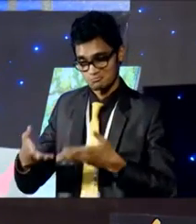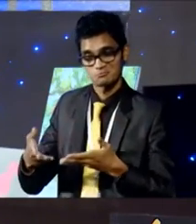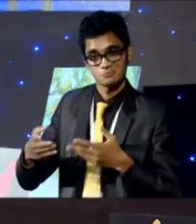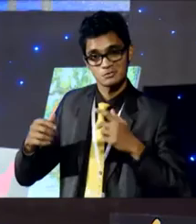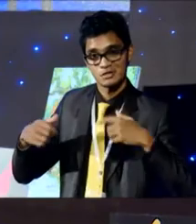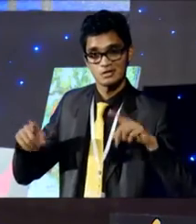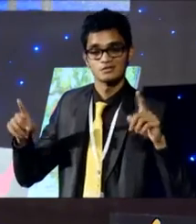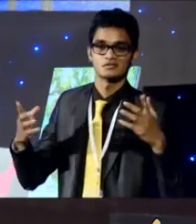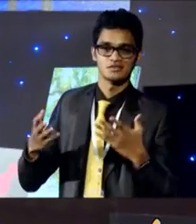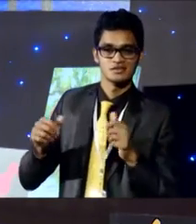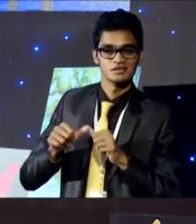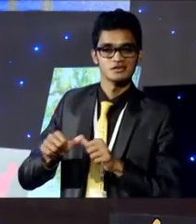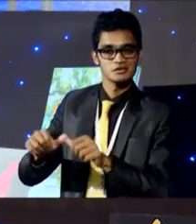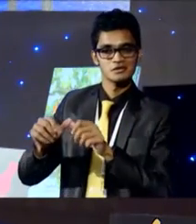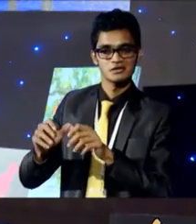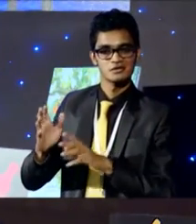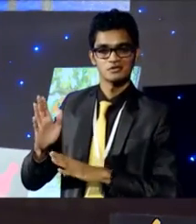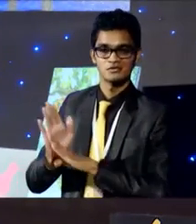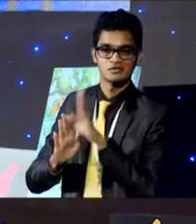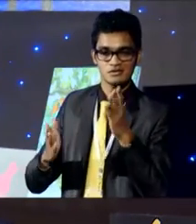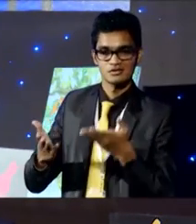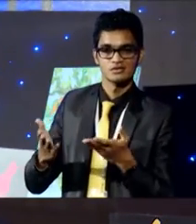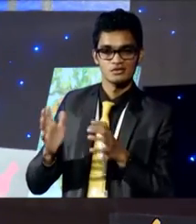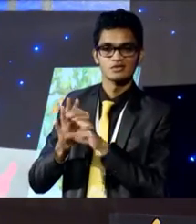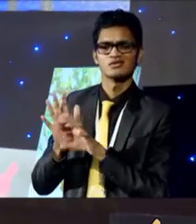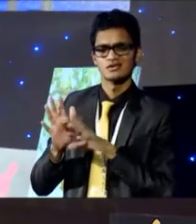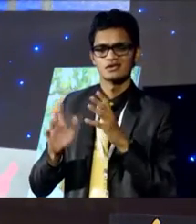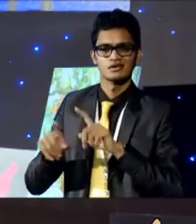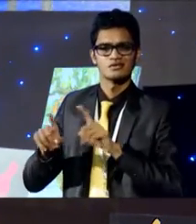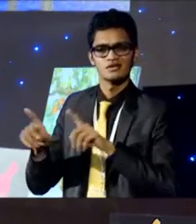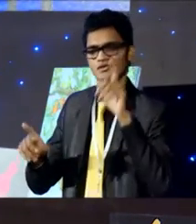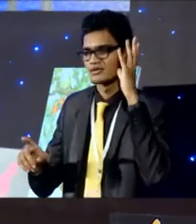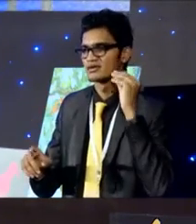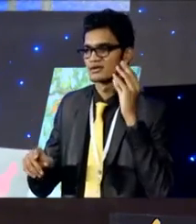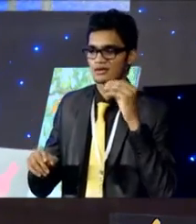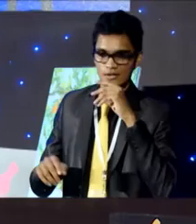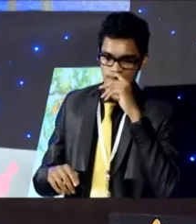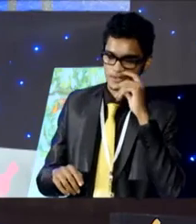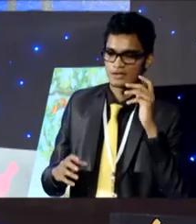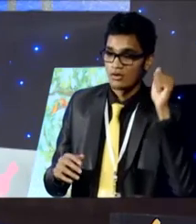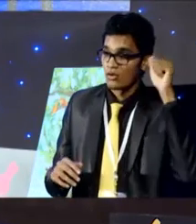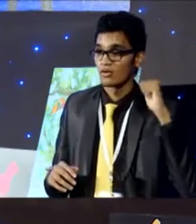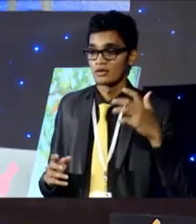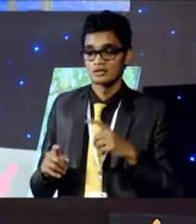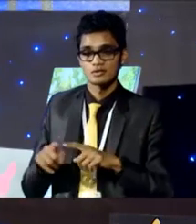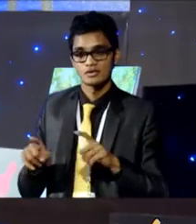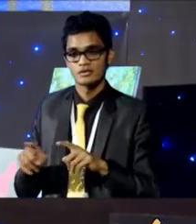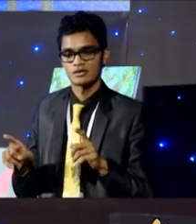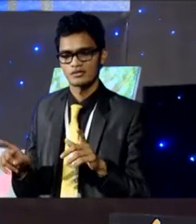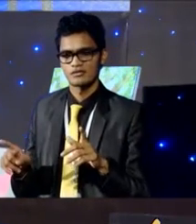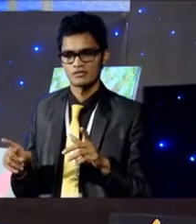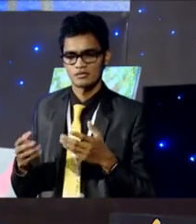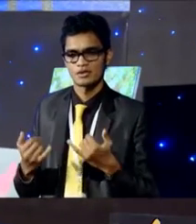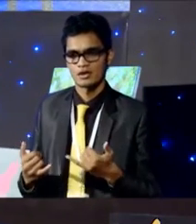start a higher education program, which means a degree level program for persons with autism. We will start off this